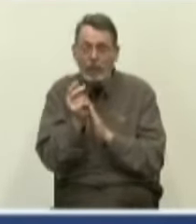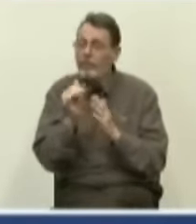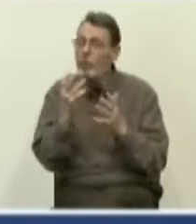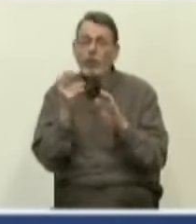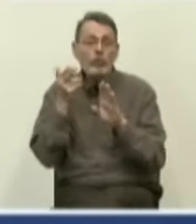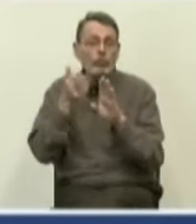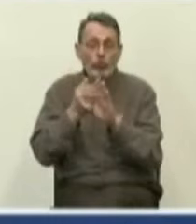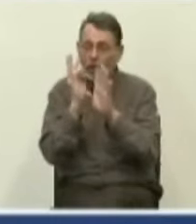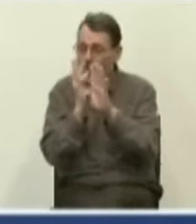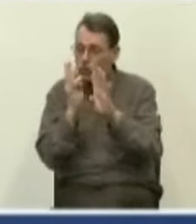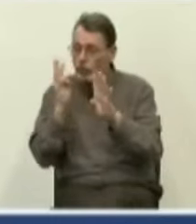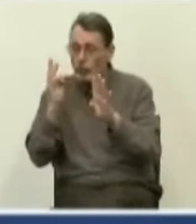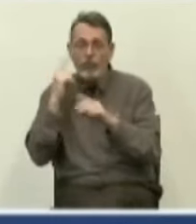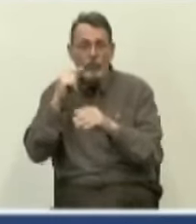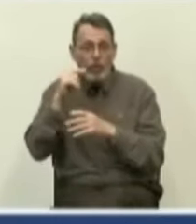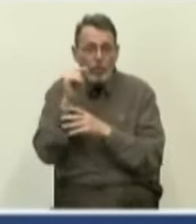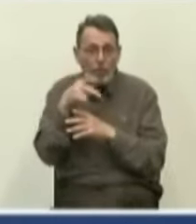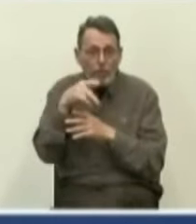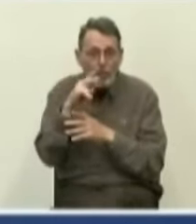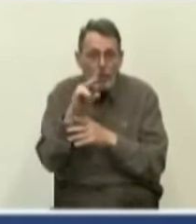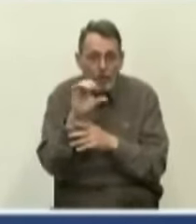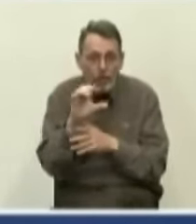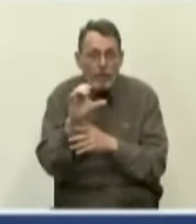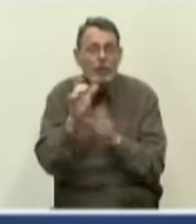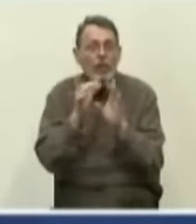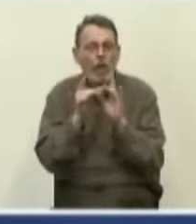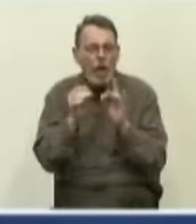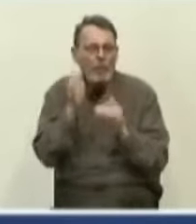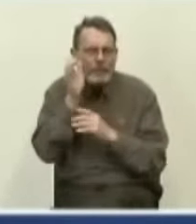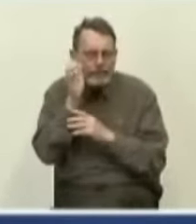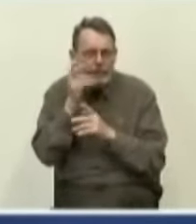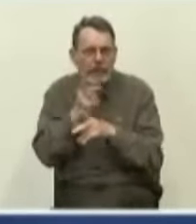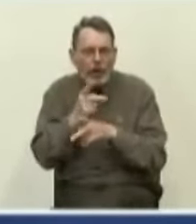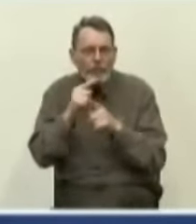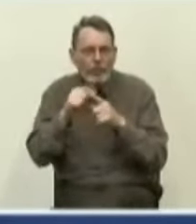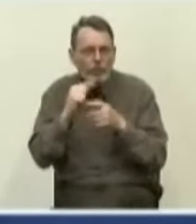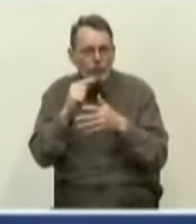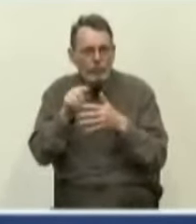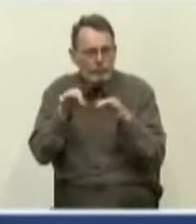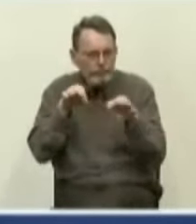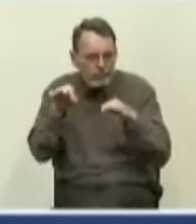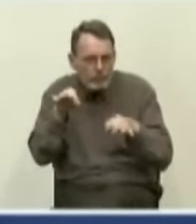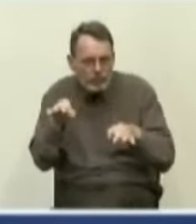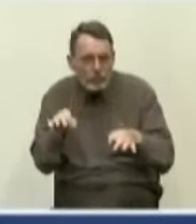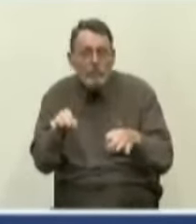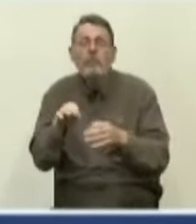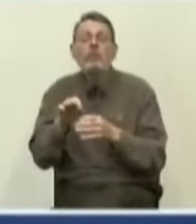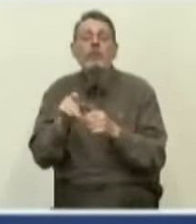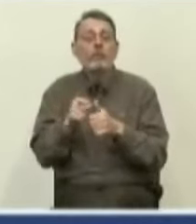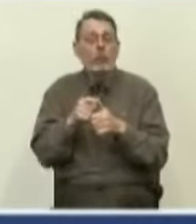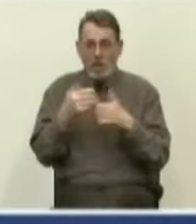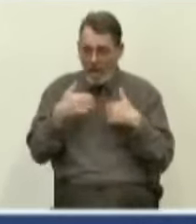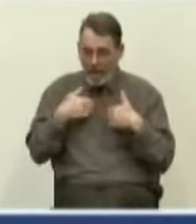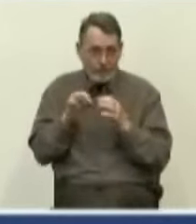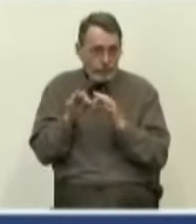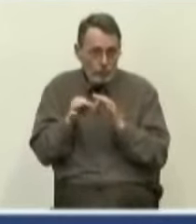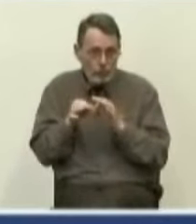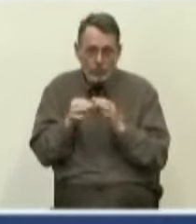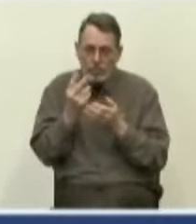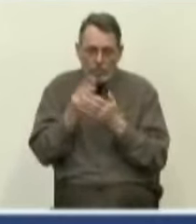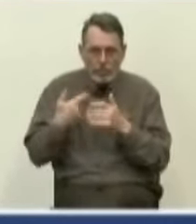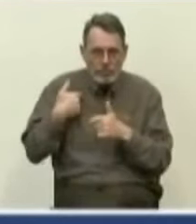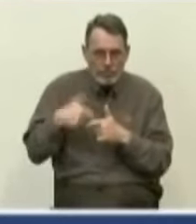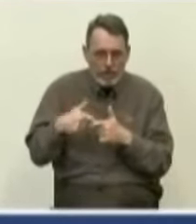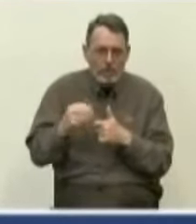queue for public comment, please listen carefully to the following instructions. Interpretation is available in both Spanish